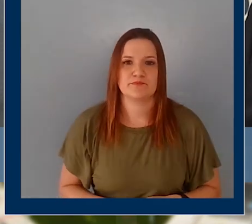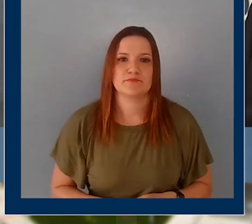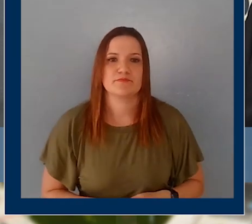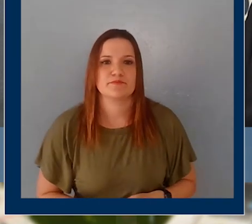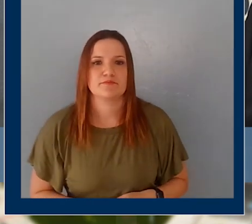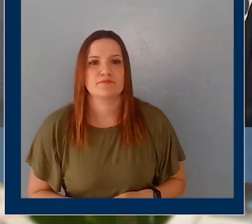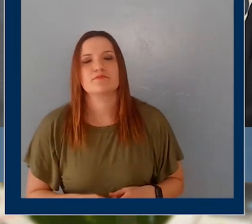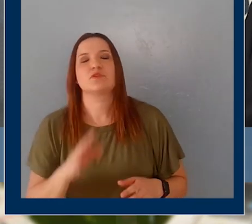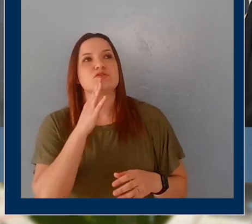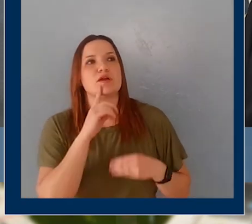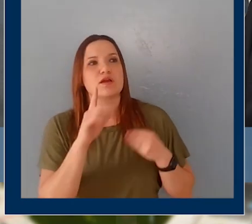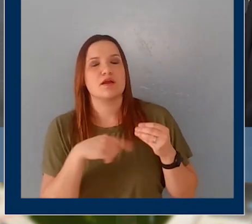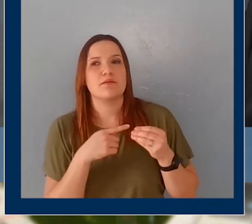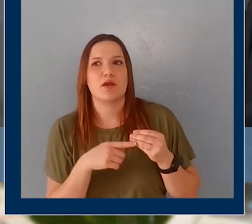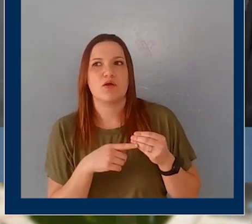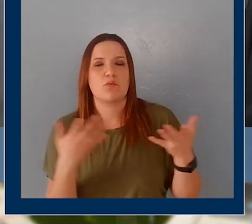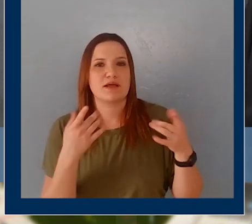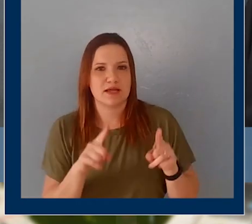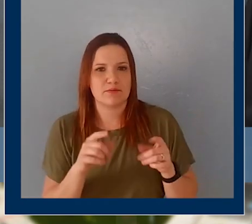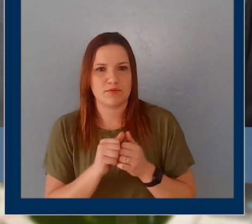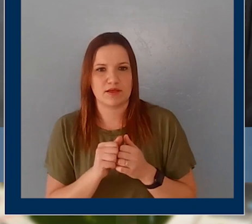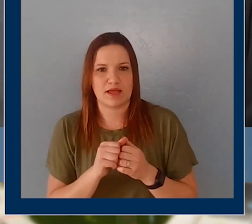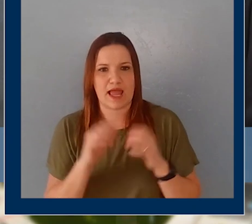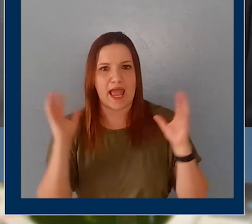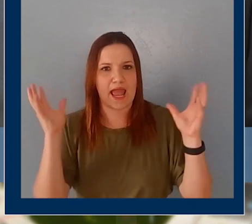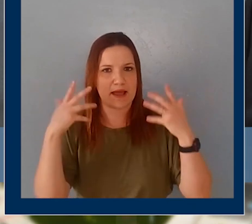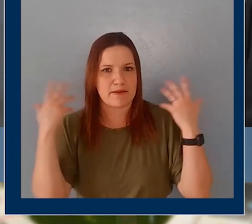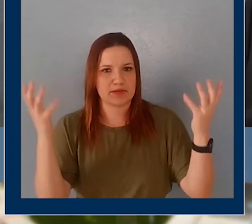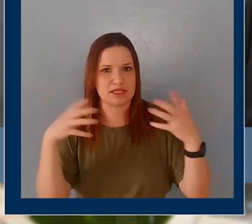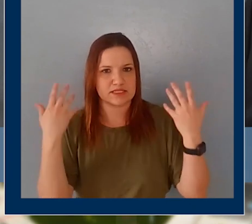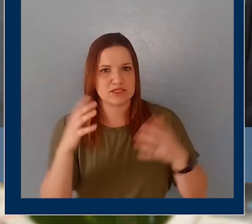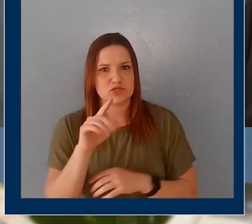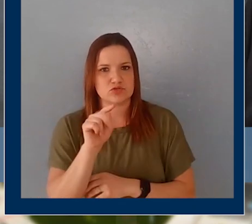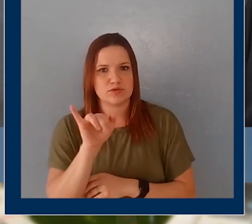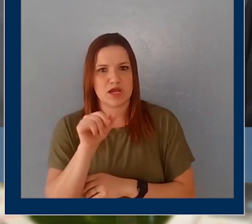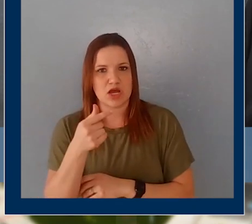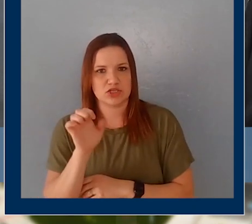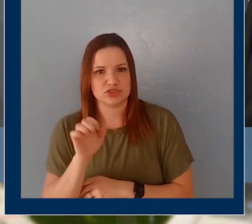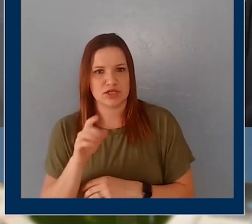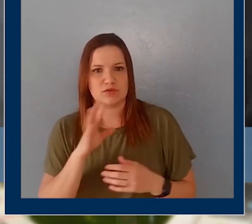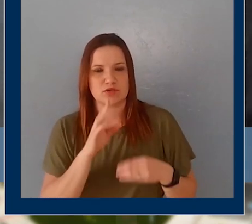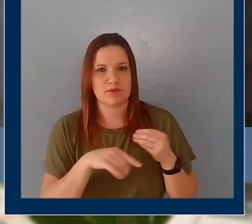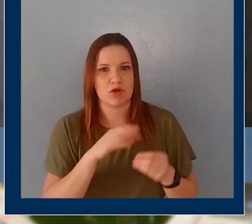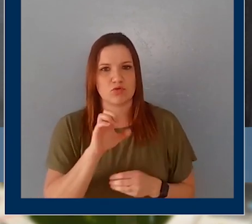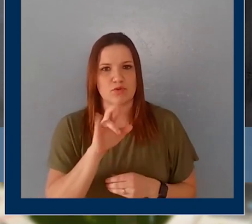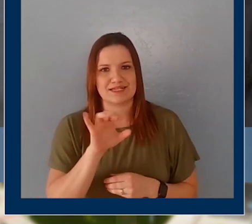ambulances triaging patients? And are they knowledgeable enough to make that decision for care?